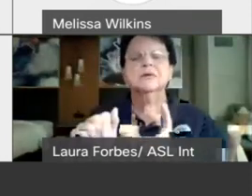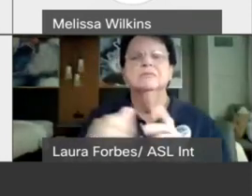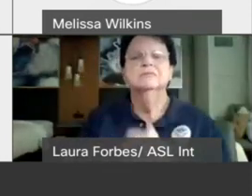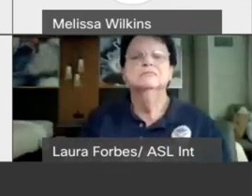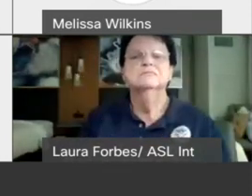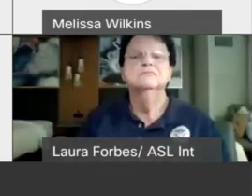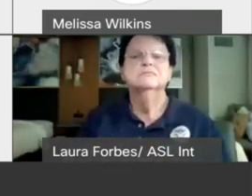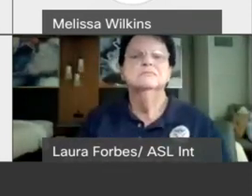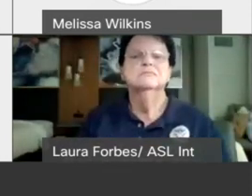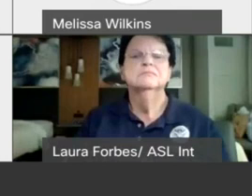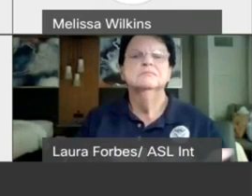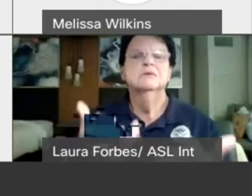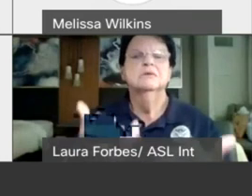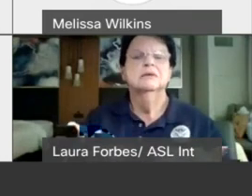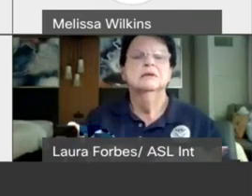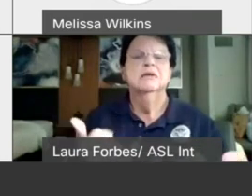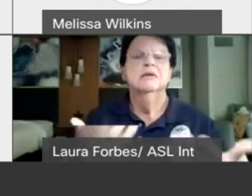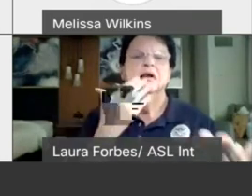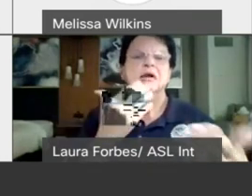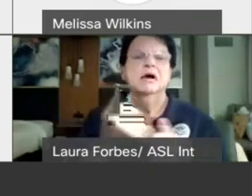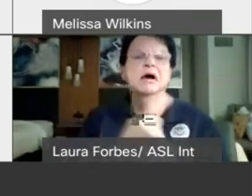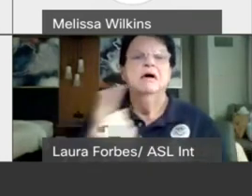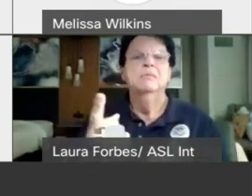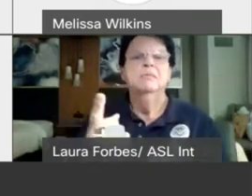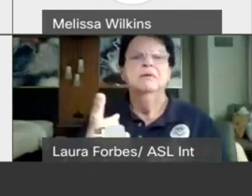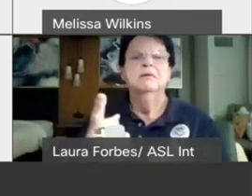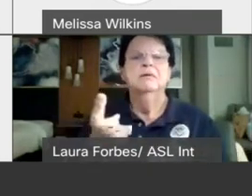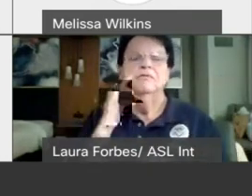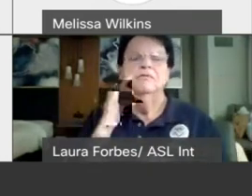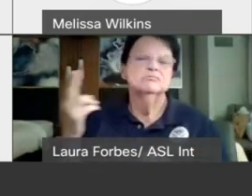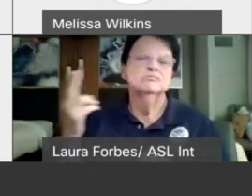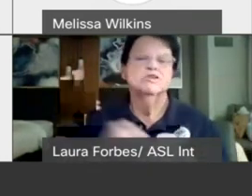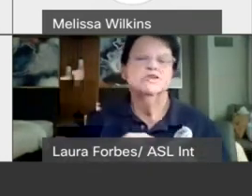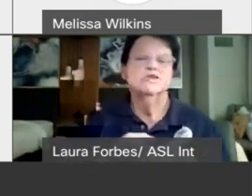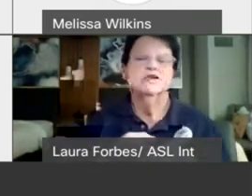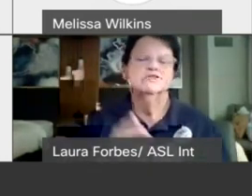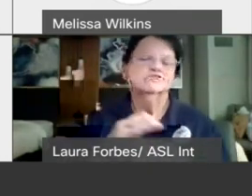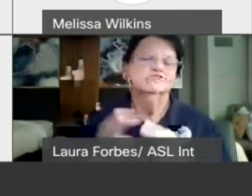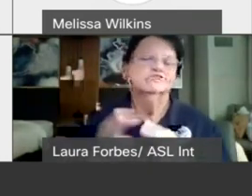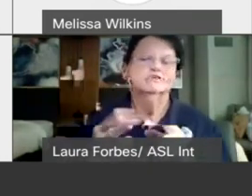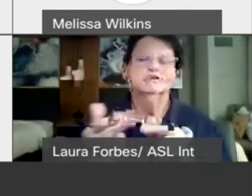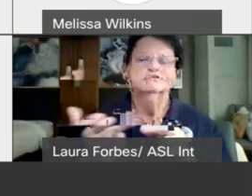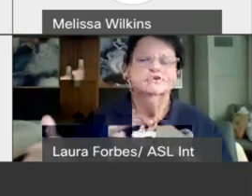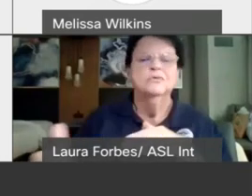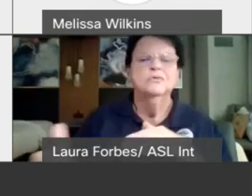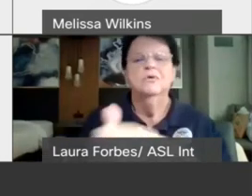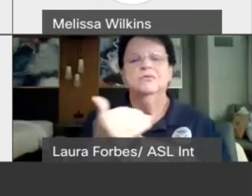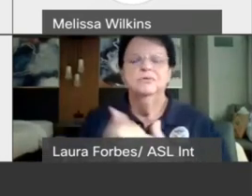So at this time, I'd like to thank everyone for participating in that. Just a brief overview